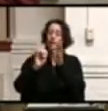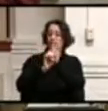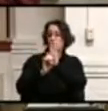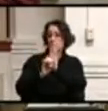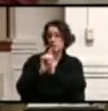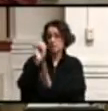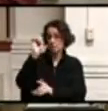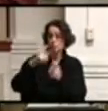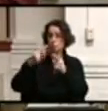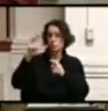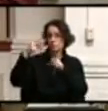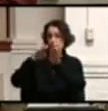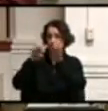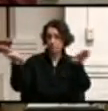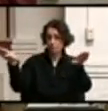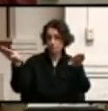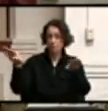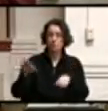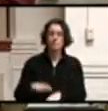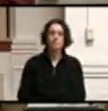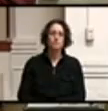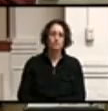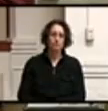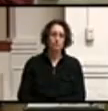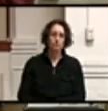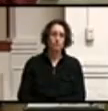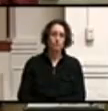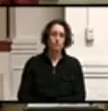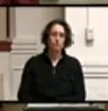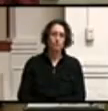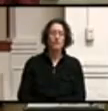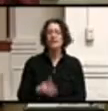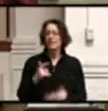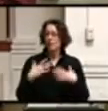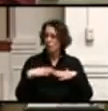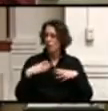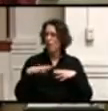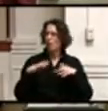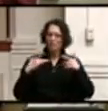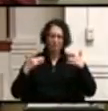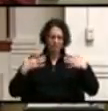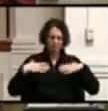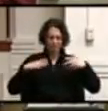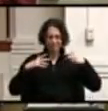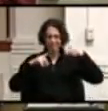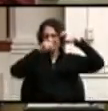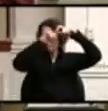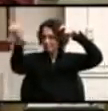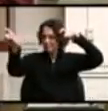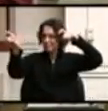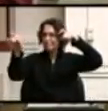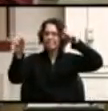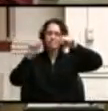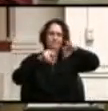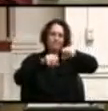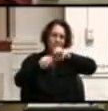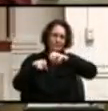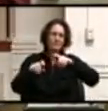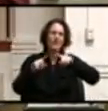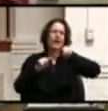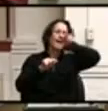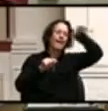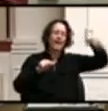up to the second level. And then various, this is turnout gear. These two bays remain with some storage built